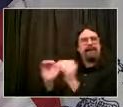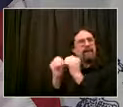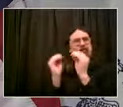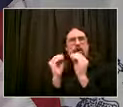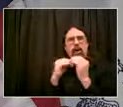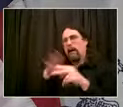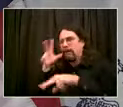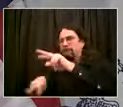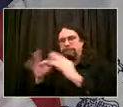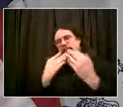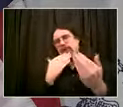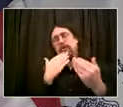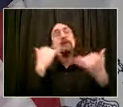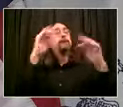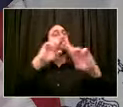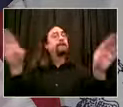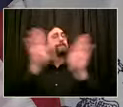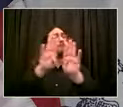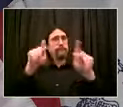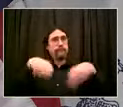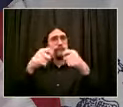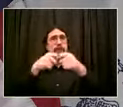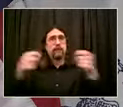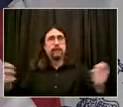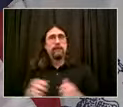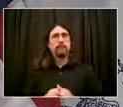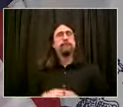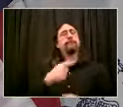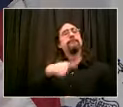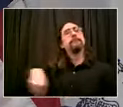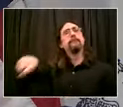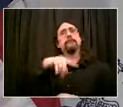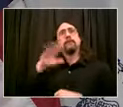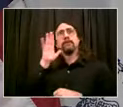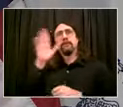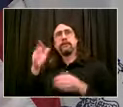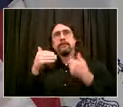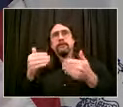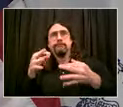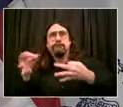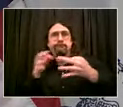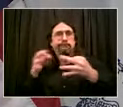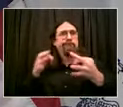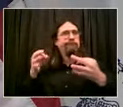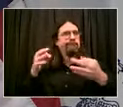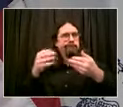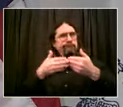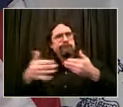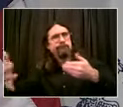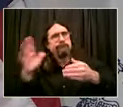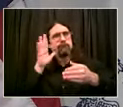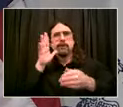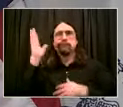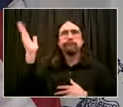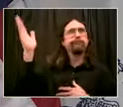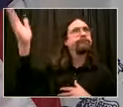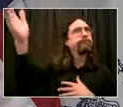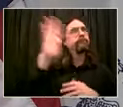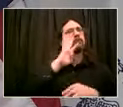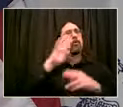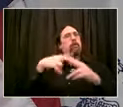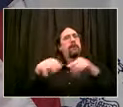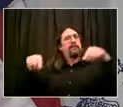use an analogy which I think will help us through this recovery, which is to think about the famous phrase, it's a marathon, not a sprint. We're in